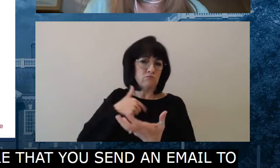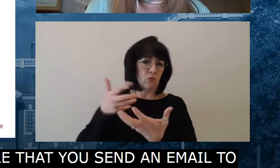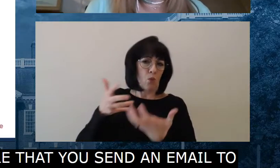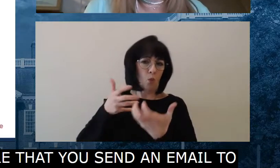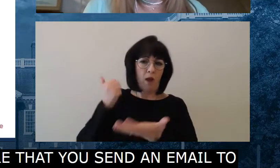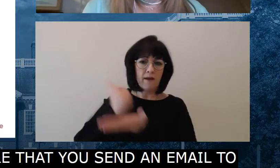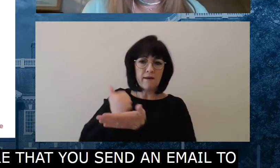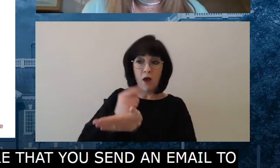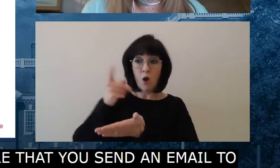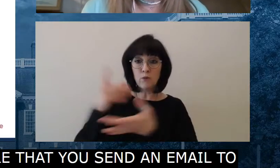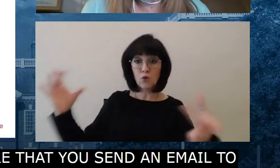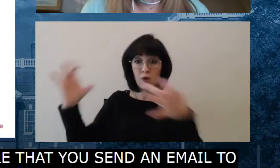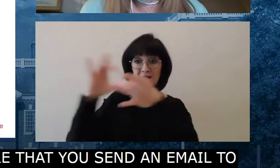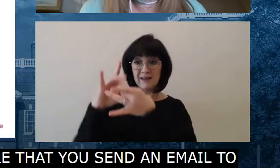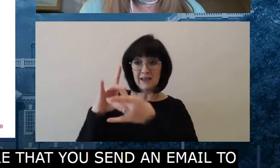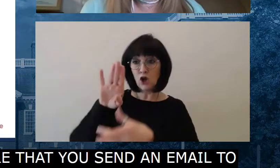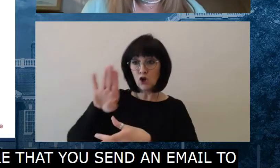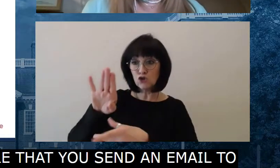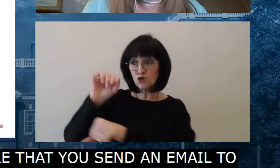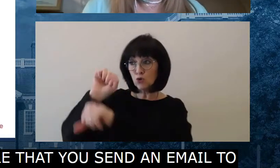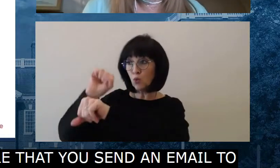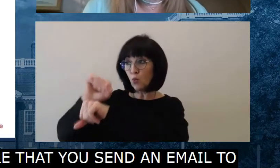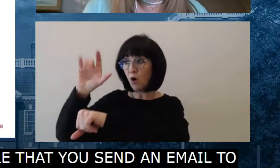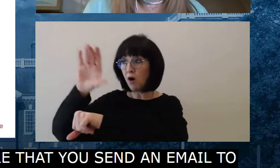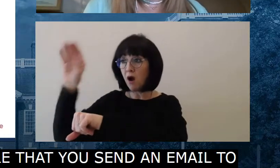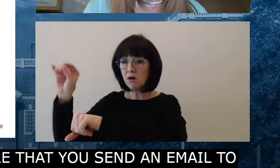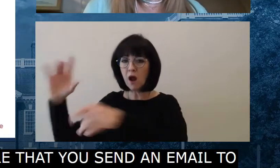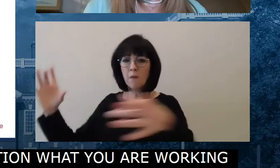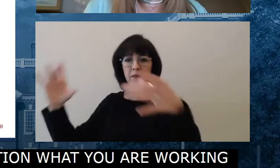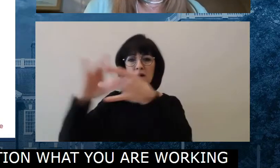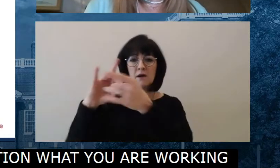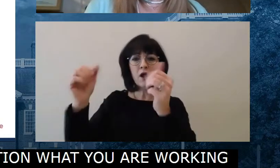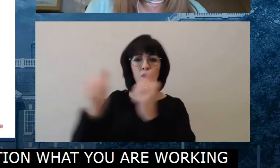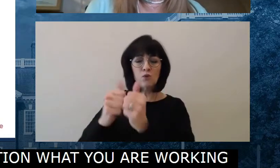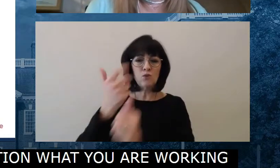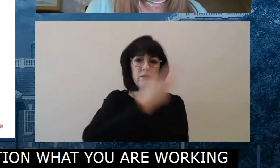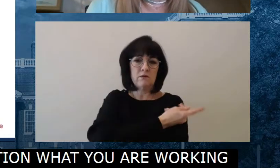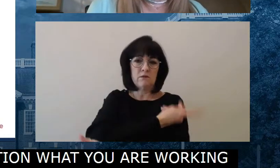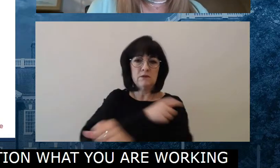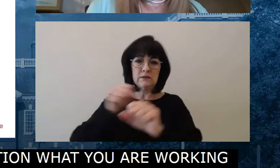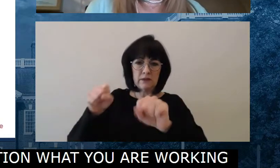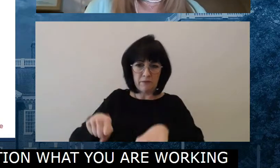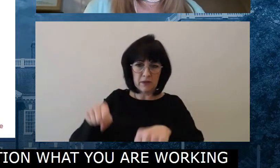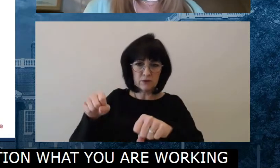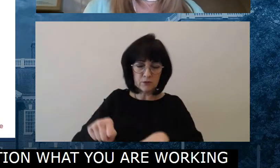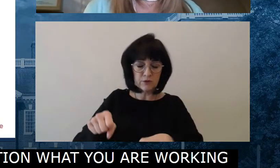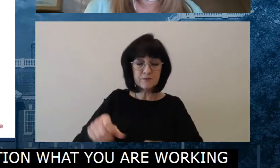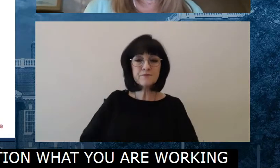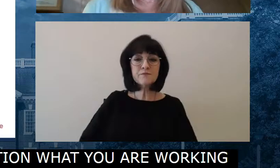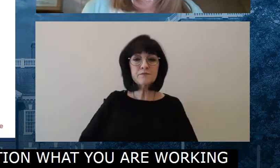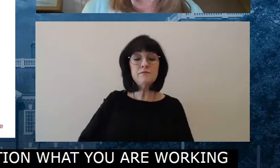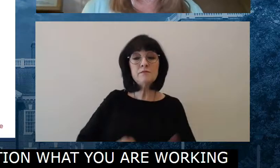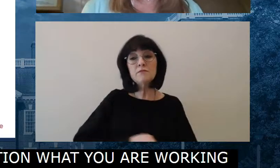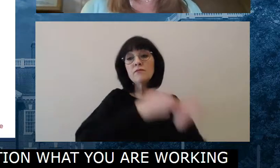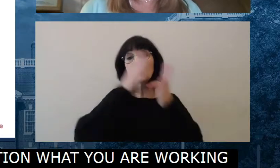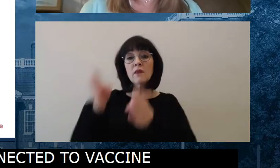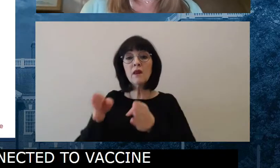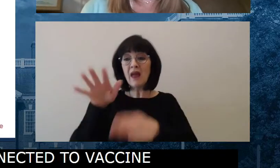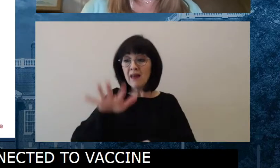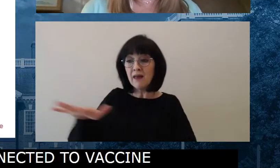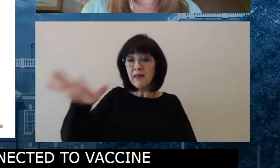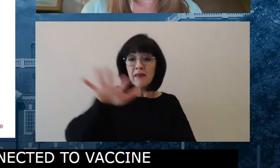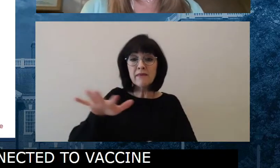vaccine opportunities. For those who are in the high and moderate risk condition groups, again, check with your provider, but just